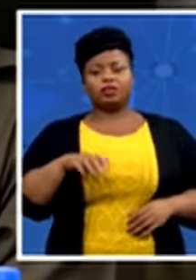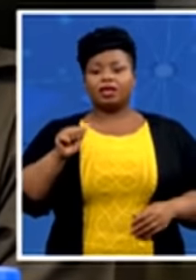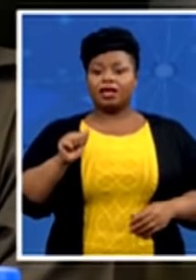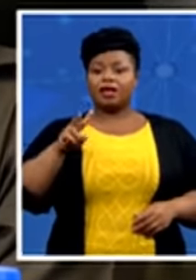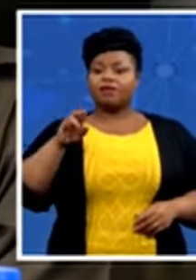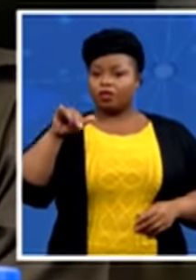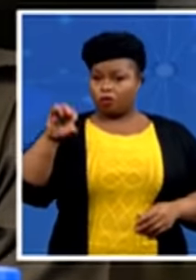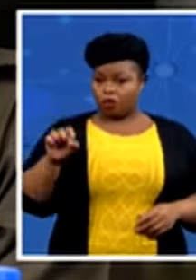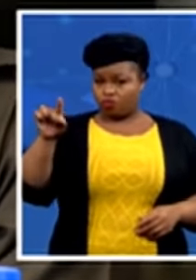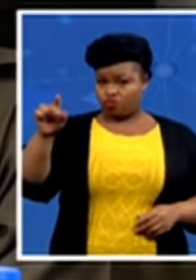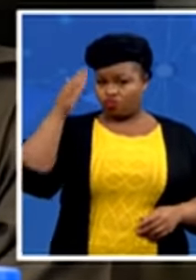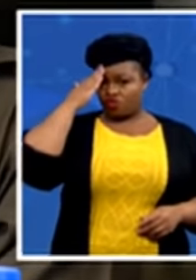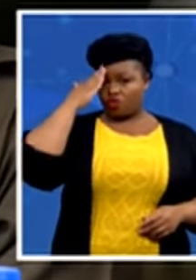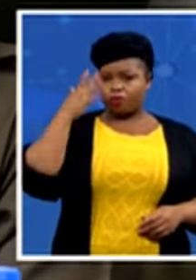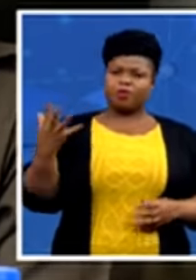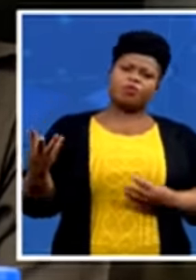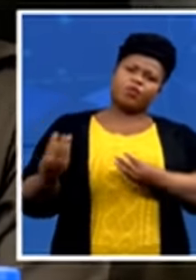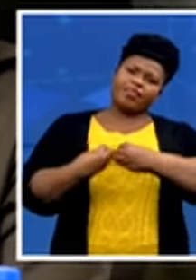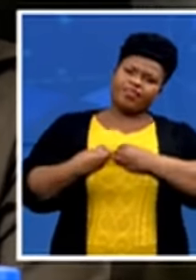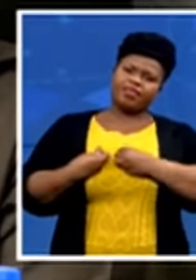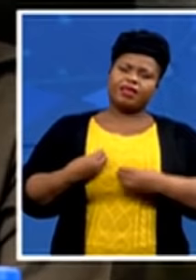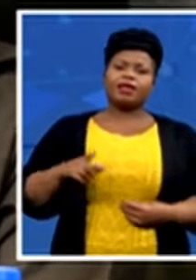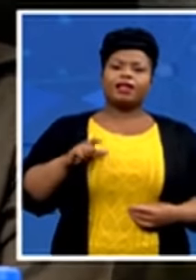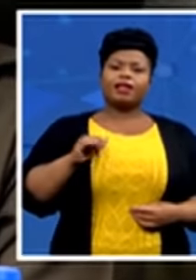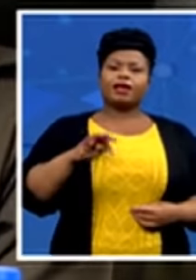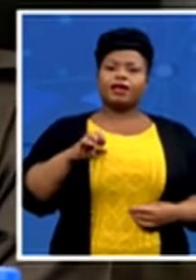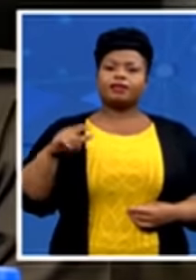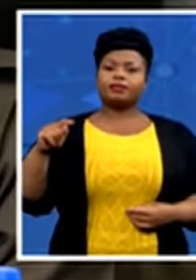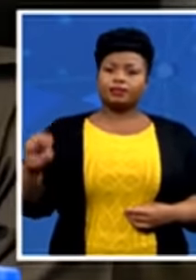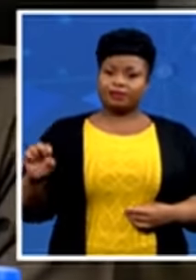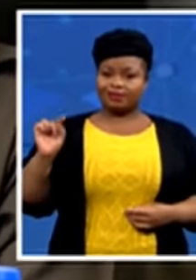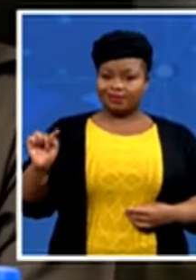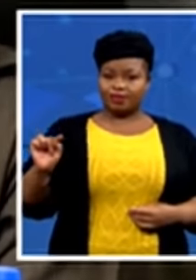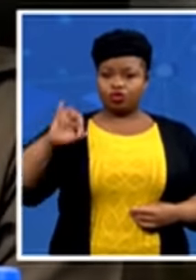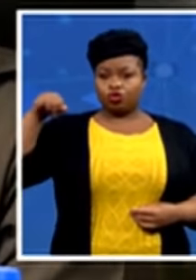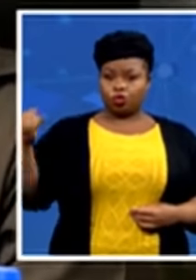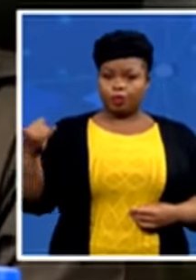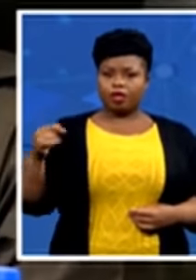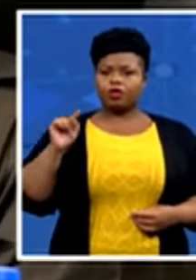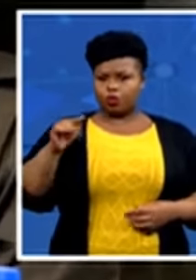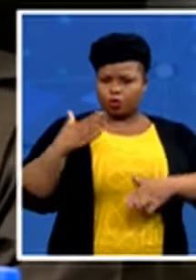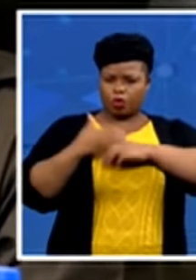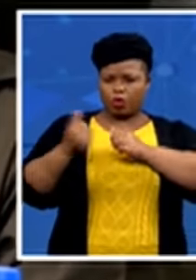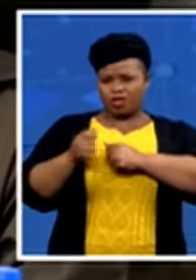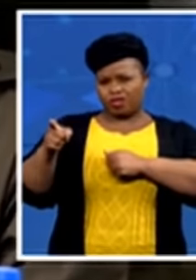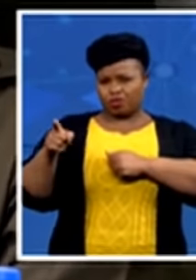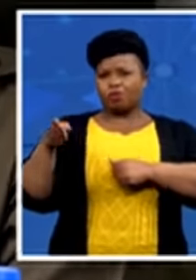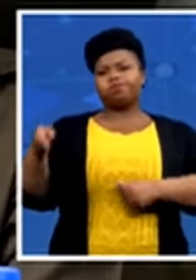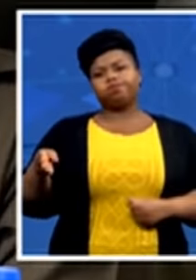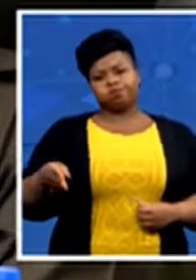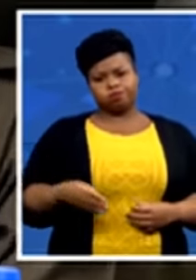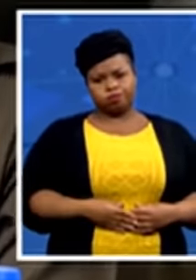in Langlaagte. If not you, but your colleagues. You have been with me